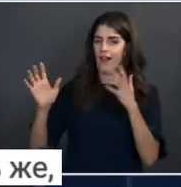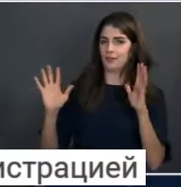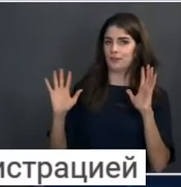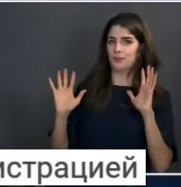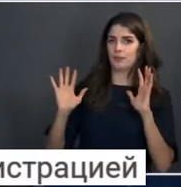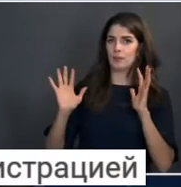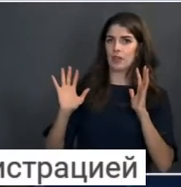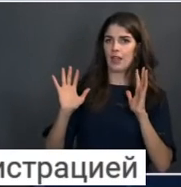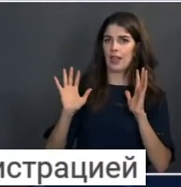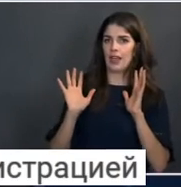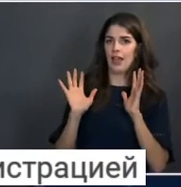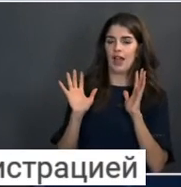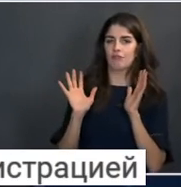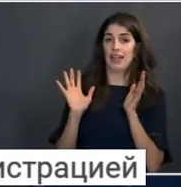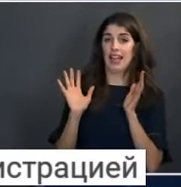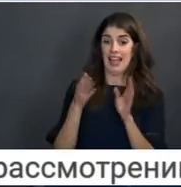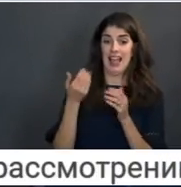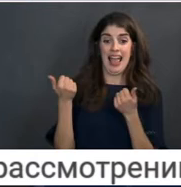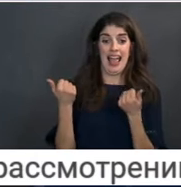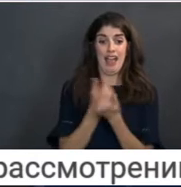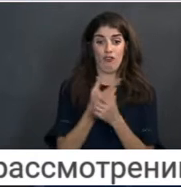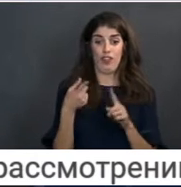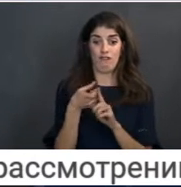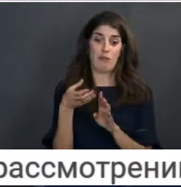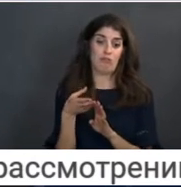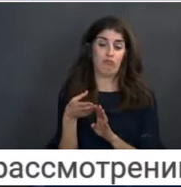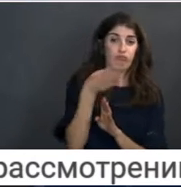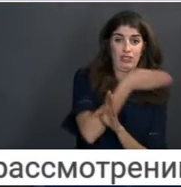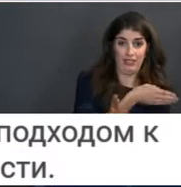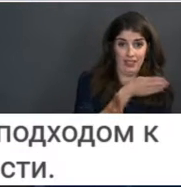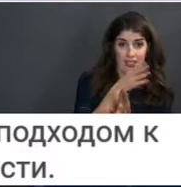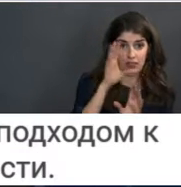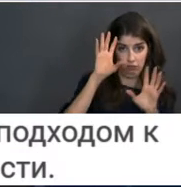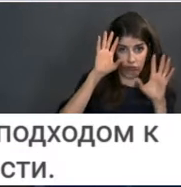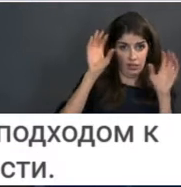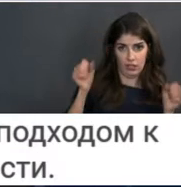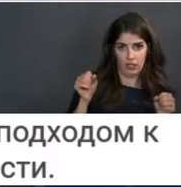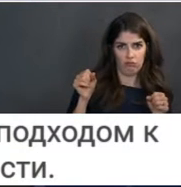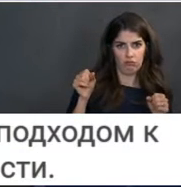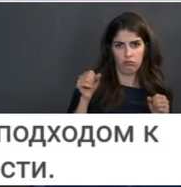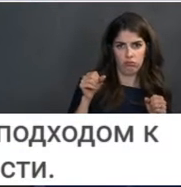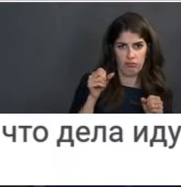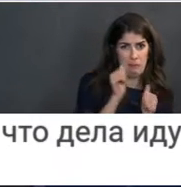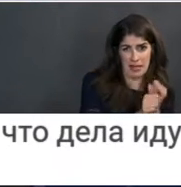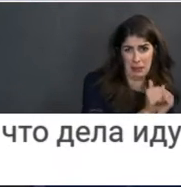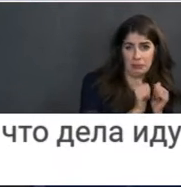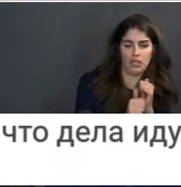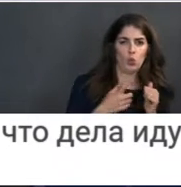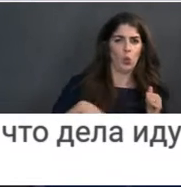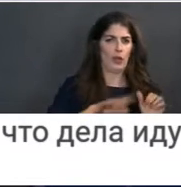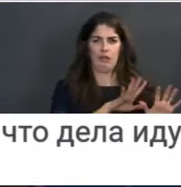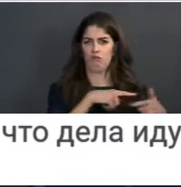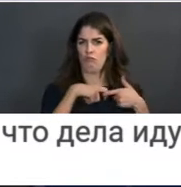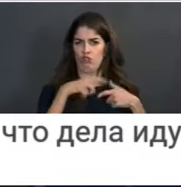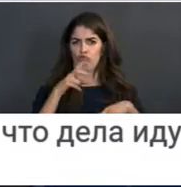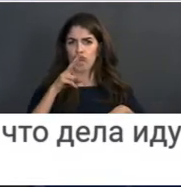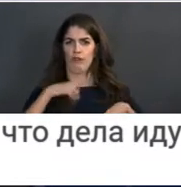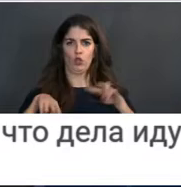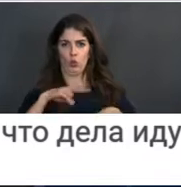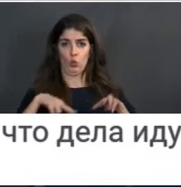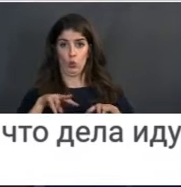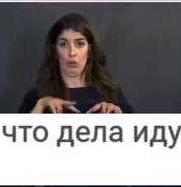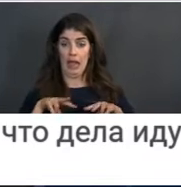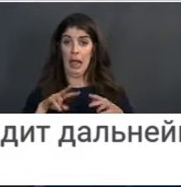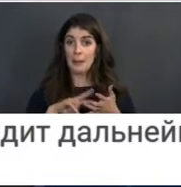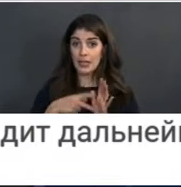again, everything that the past administration has put in place is under review as it relates to our national security approach, so I would not assume things are